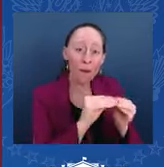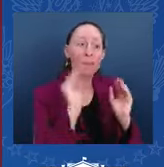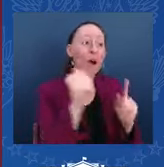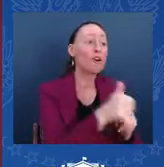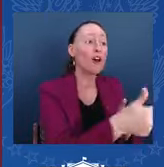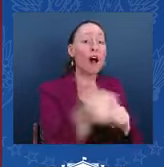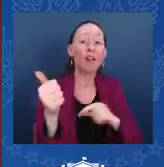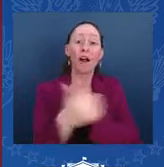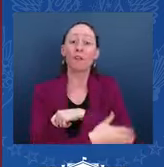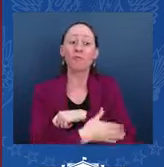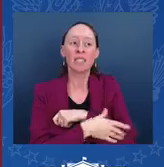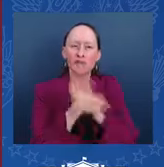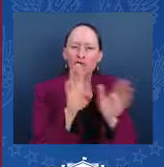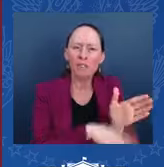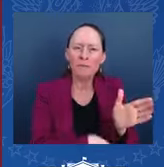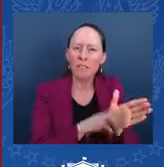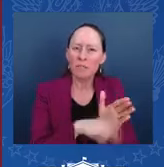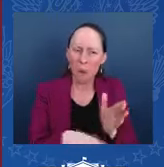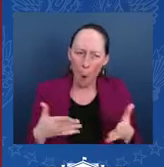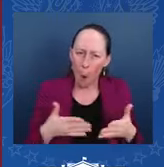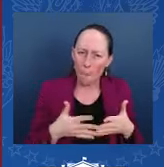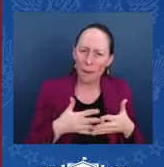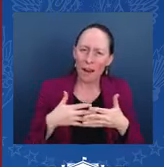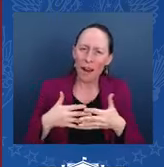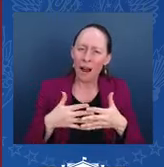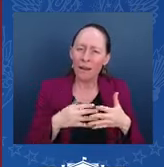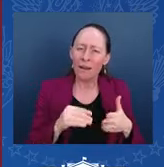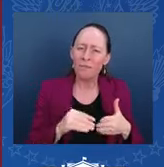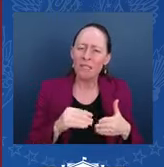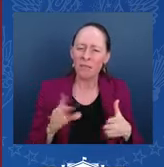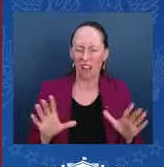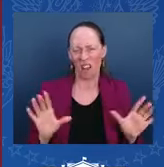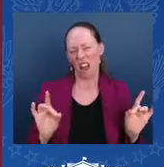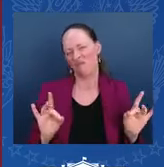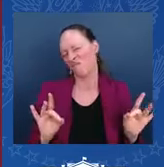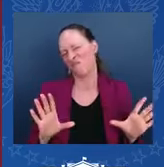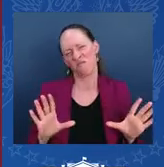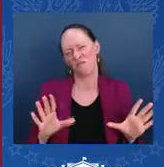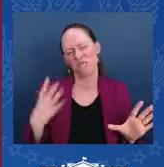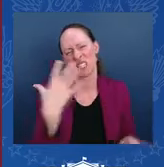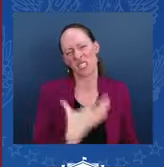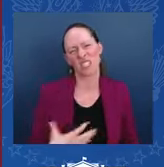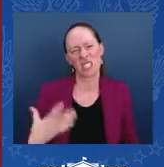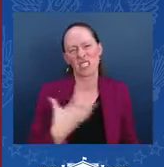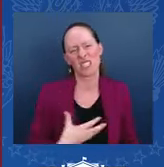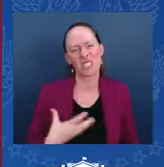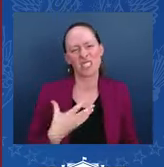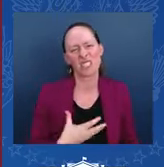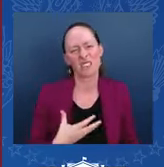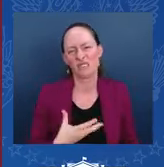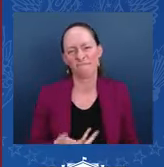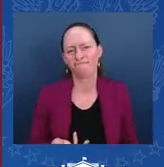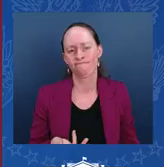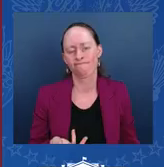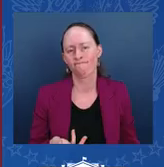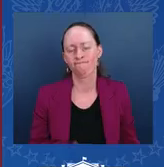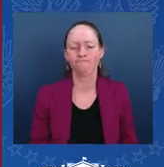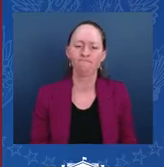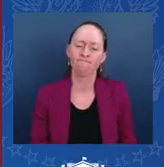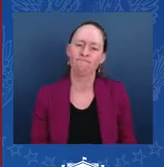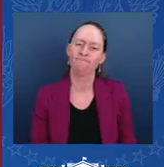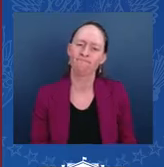it borders on immoral. As a result, three of the largest companies, as I skillfully and very privately